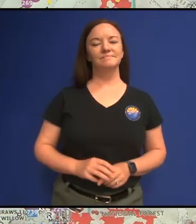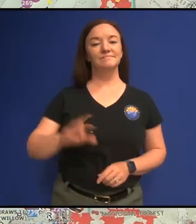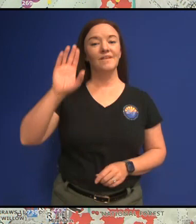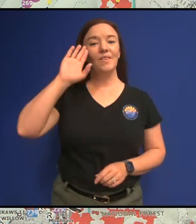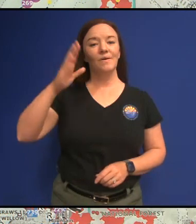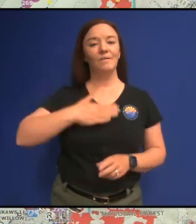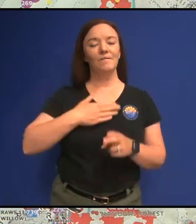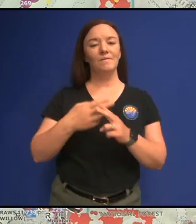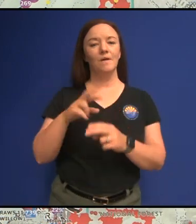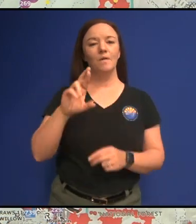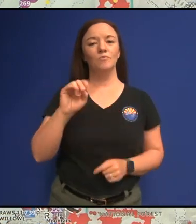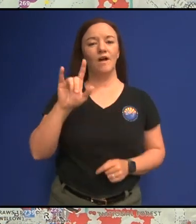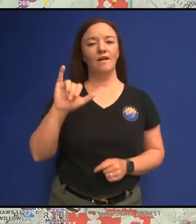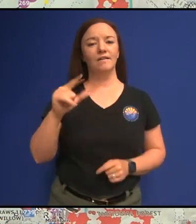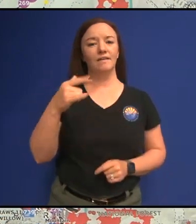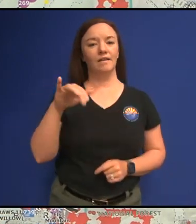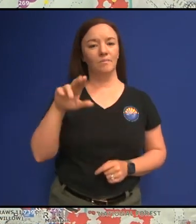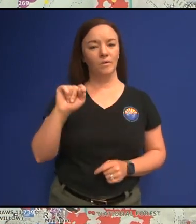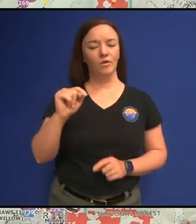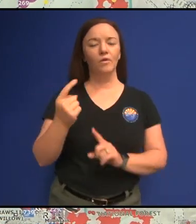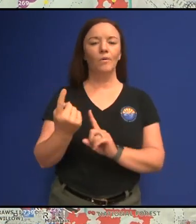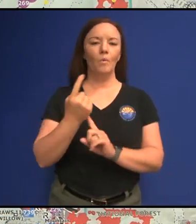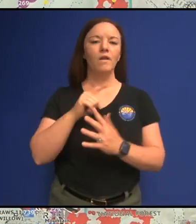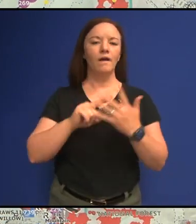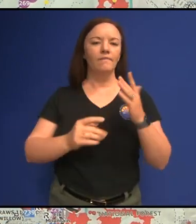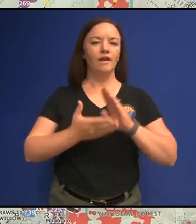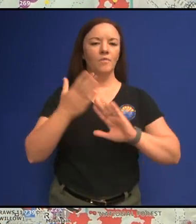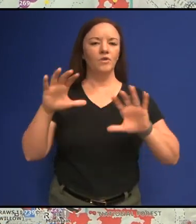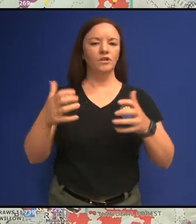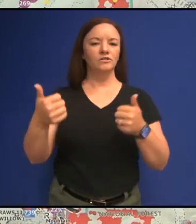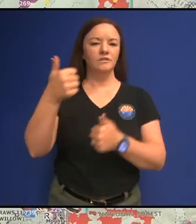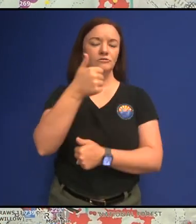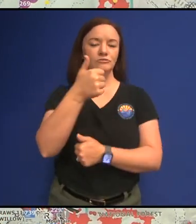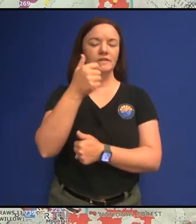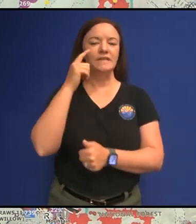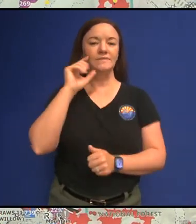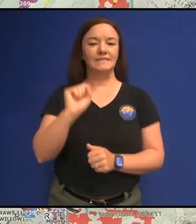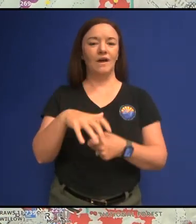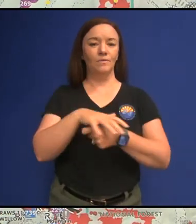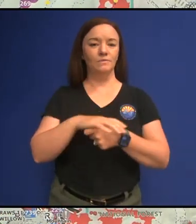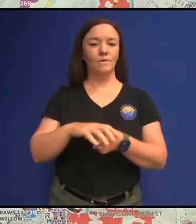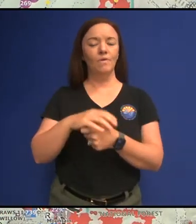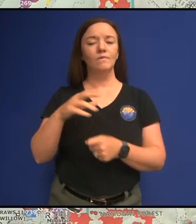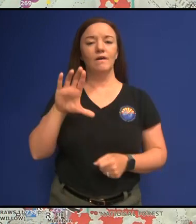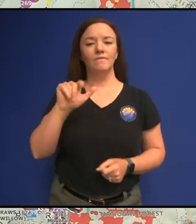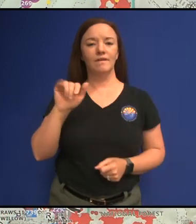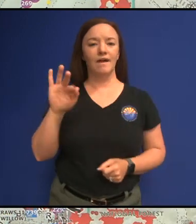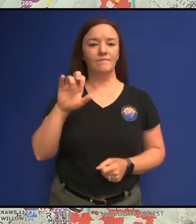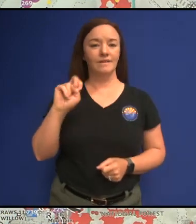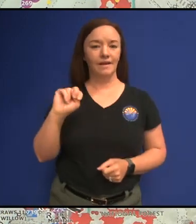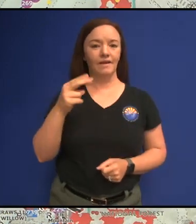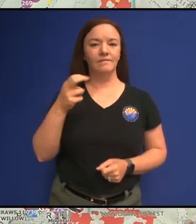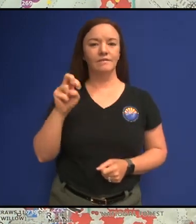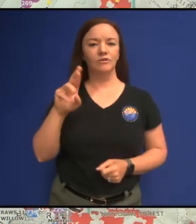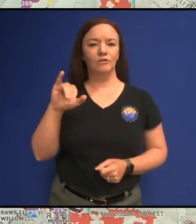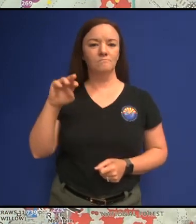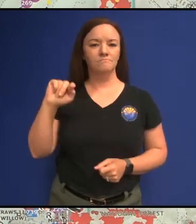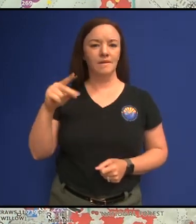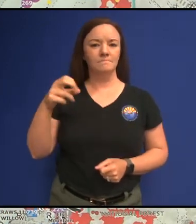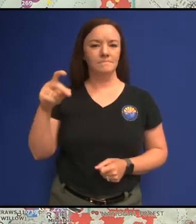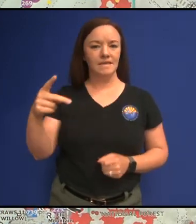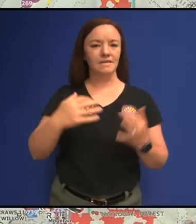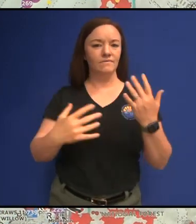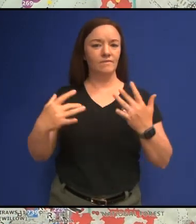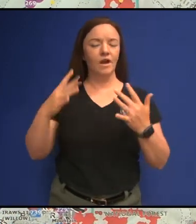Hello, I'm Rocky Gilbert, one of the operations section chiefs on the south zone of the Calf Canyon and Hermit Peak Fire, here to give you an update for June